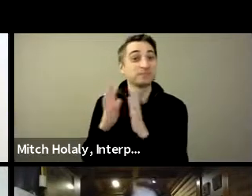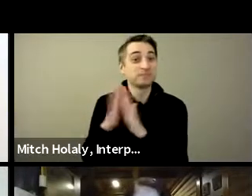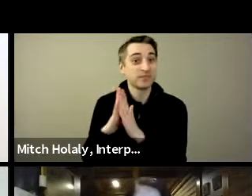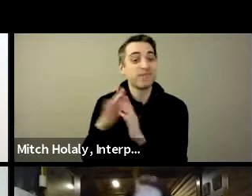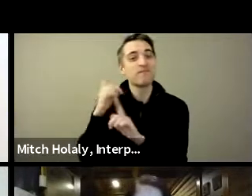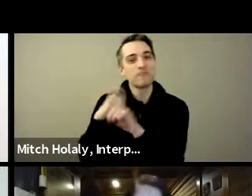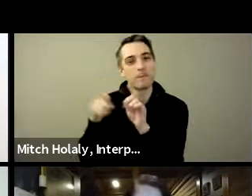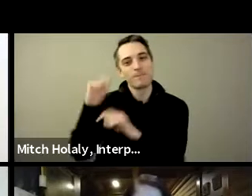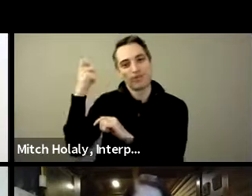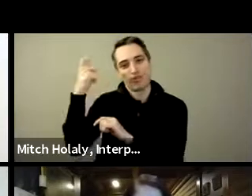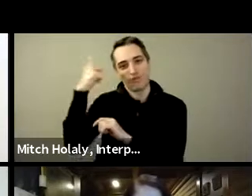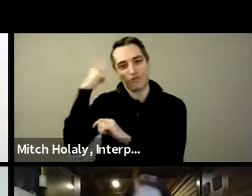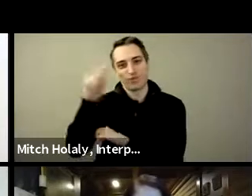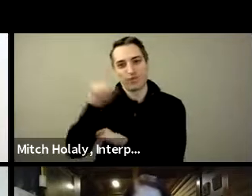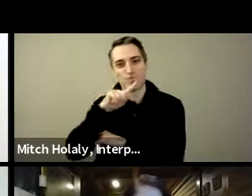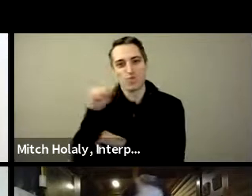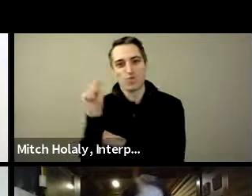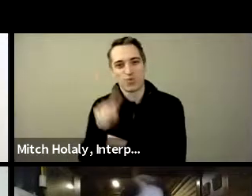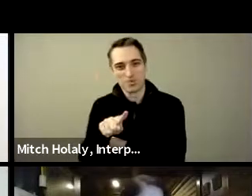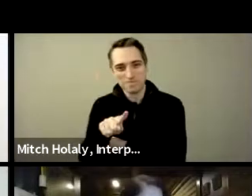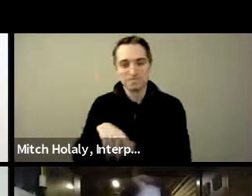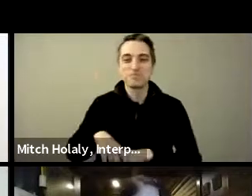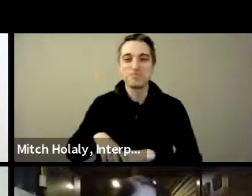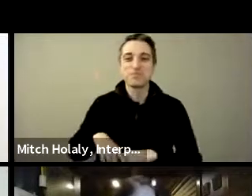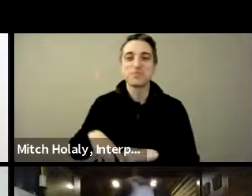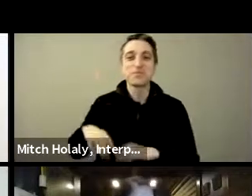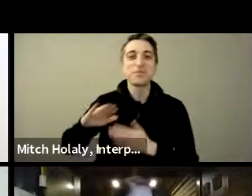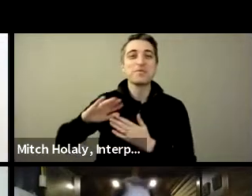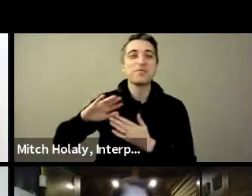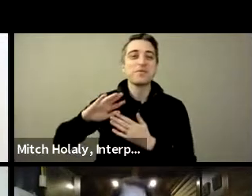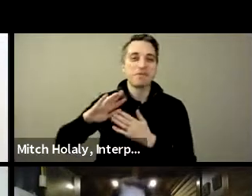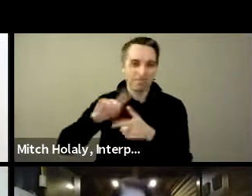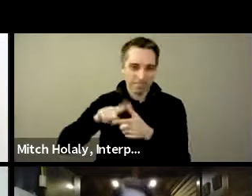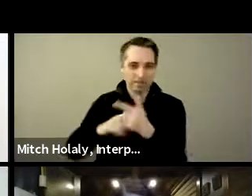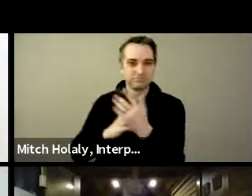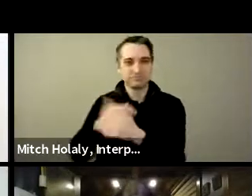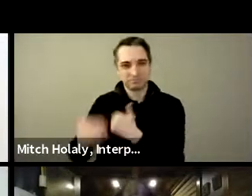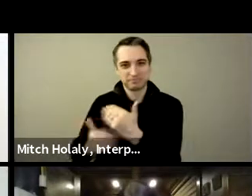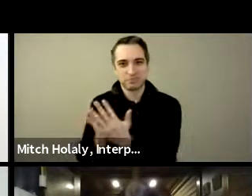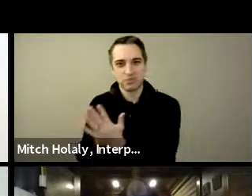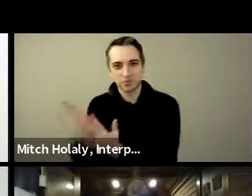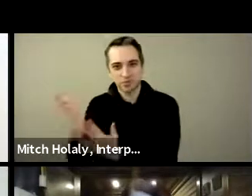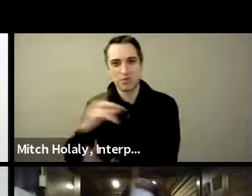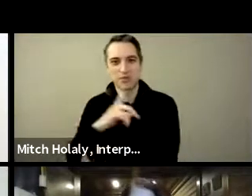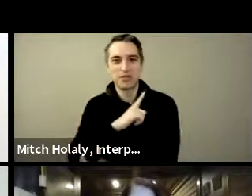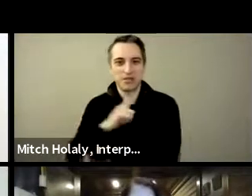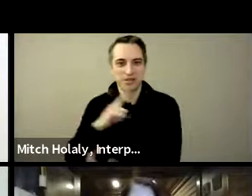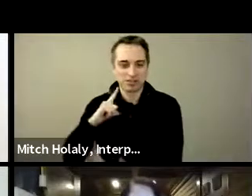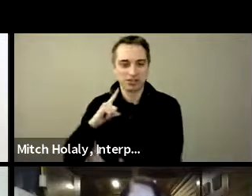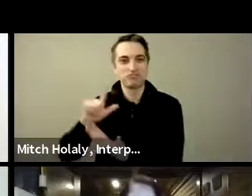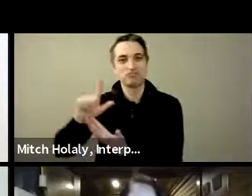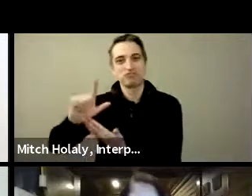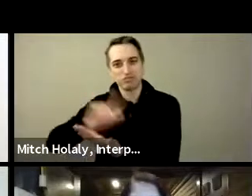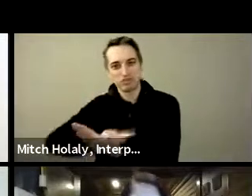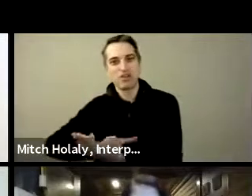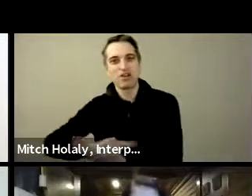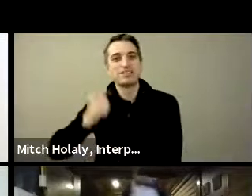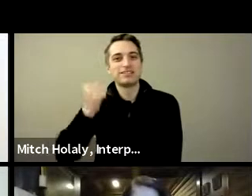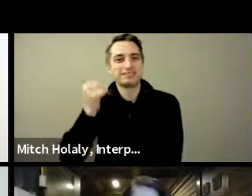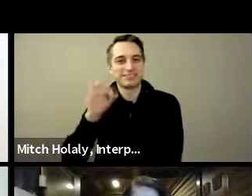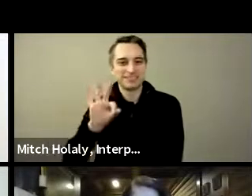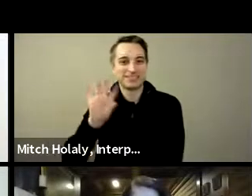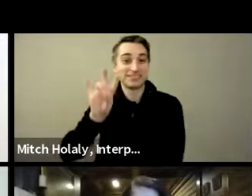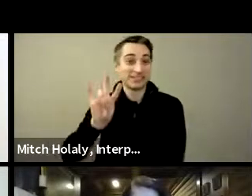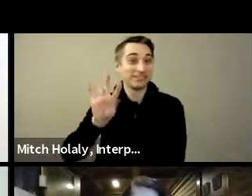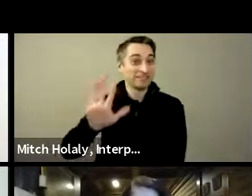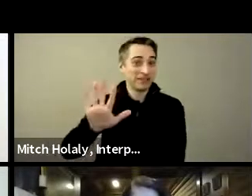order and became through legislation in 1975. And the reason it was